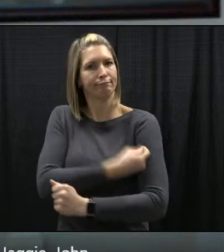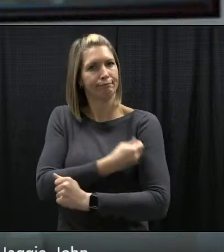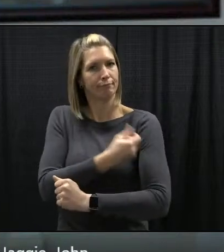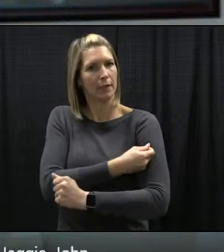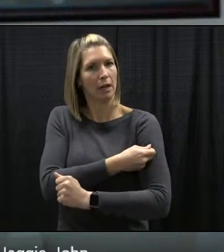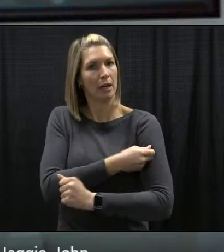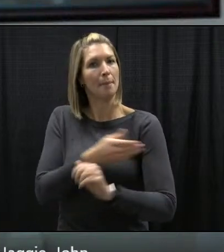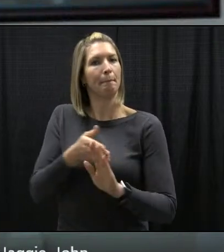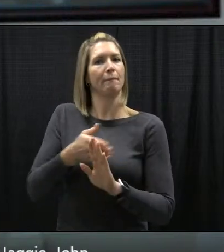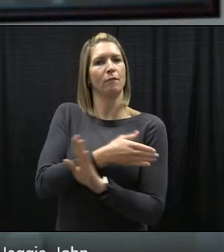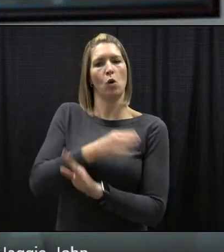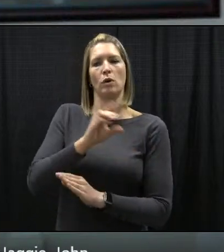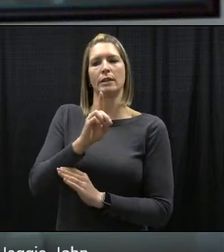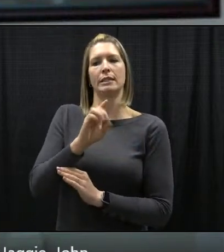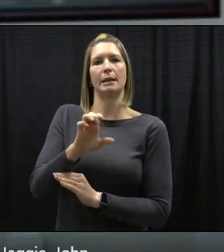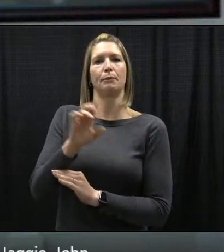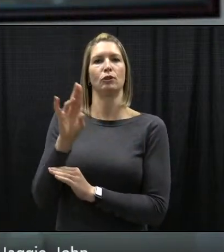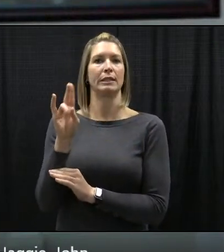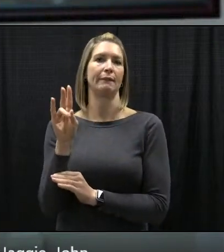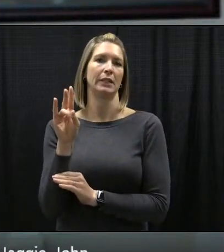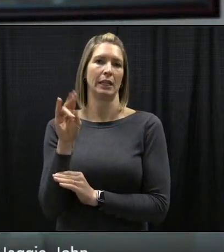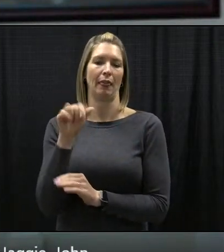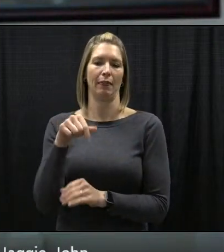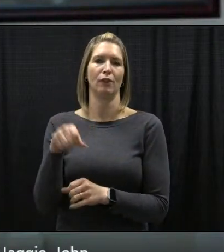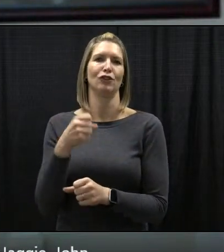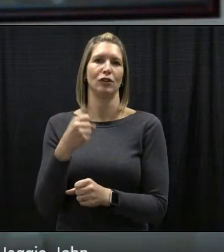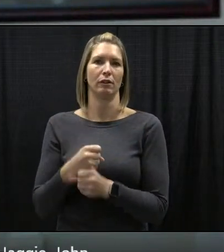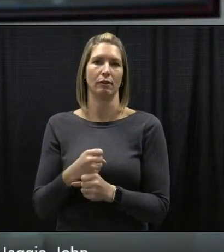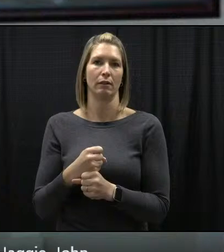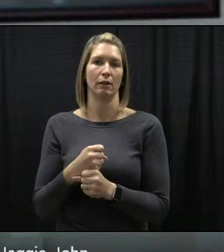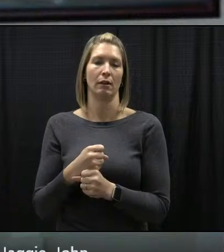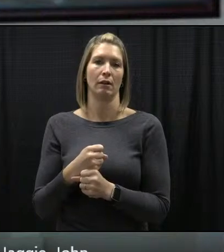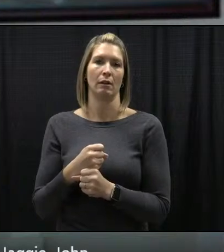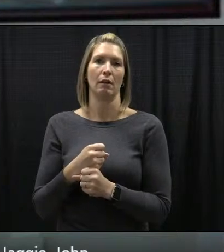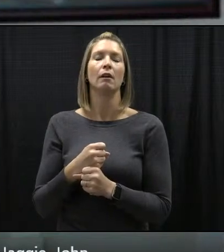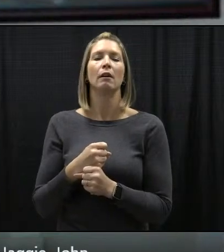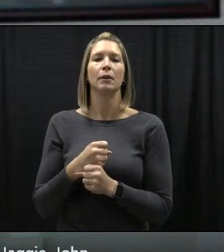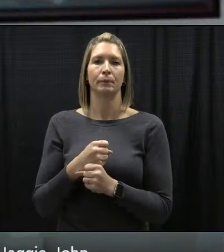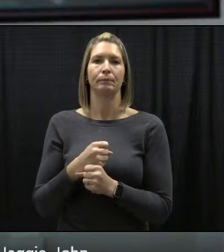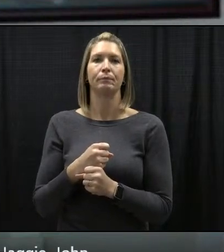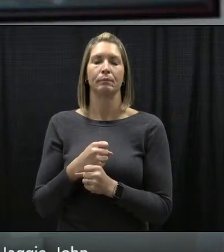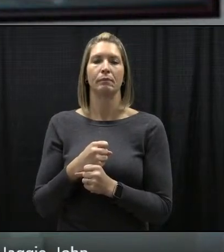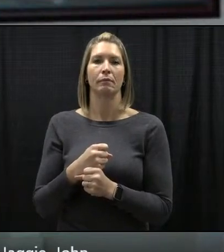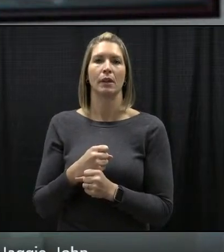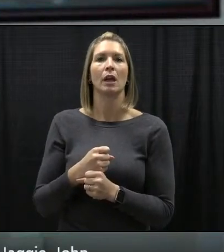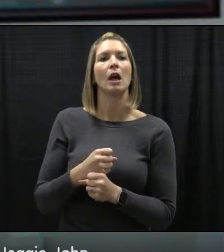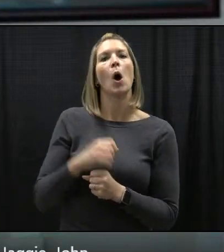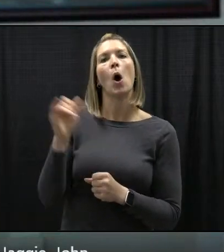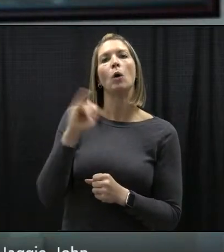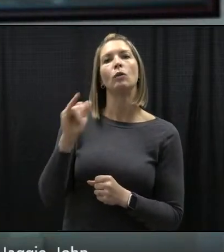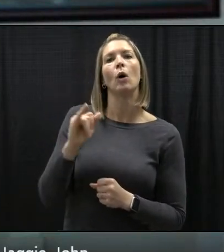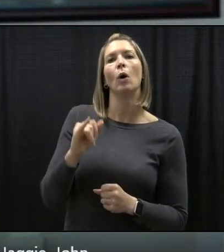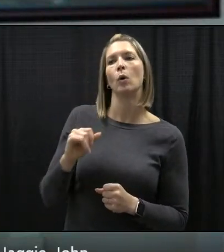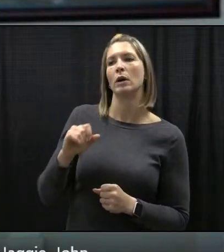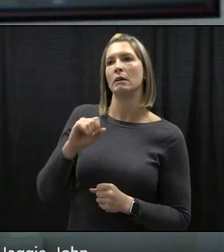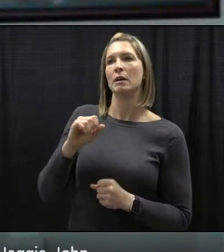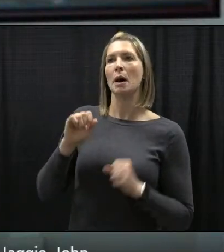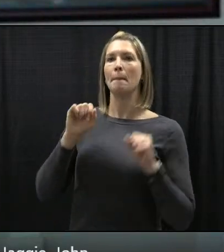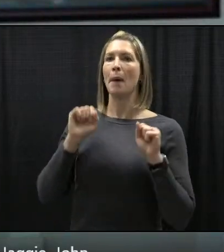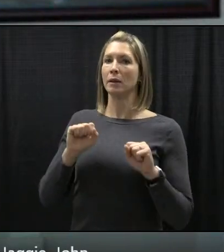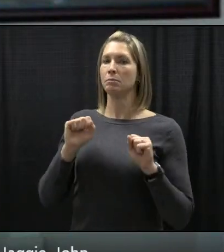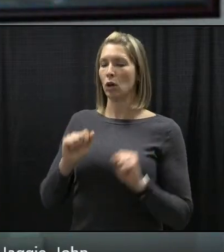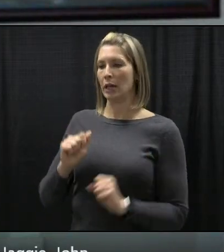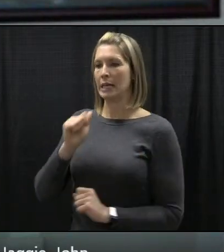In addition to employees and service providers, the regulations may apply also to